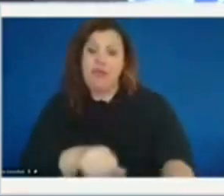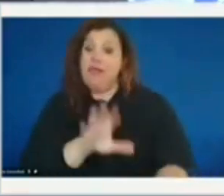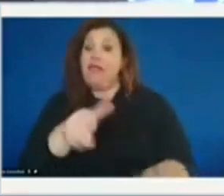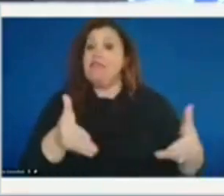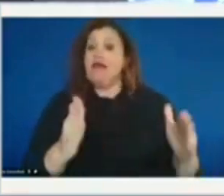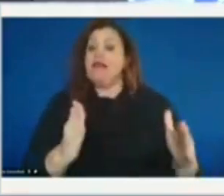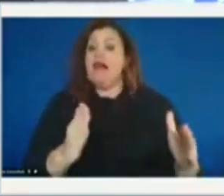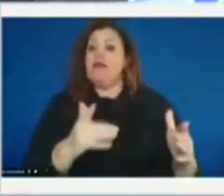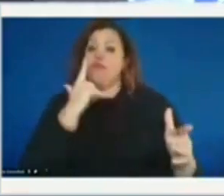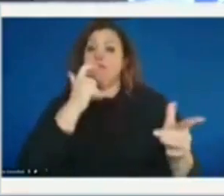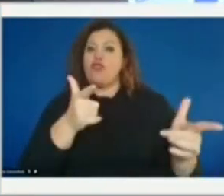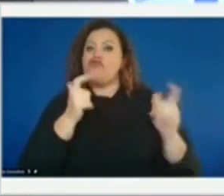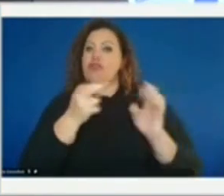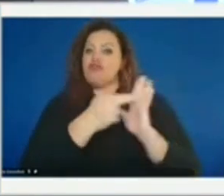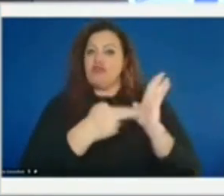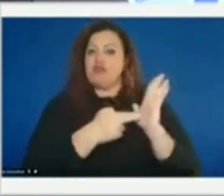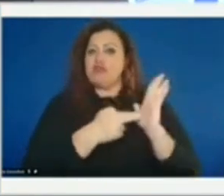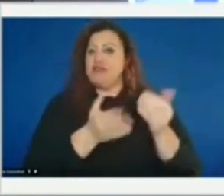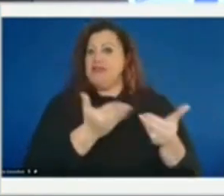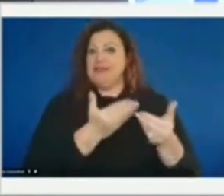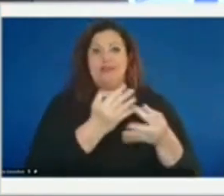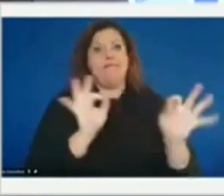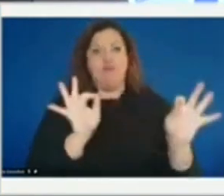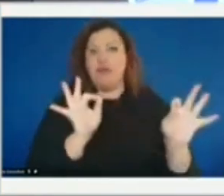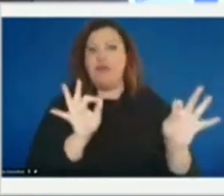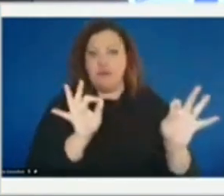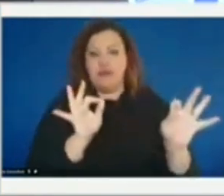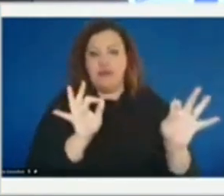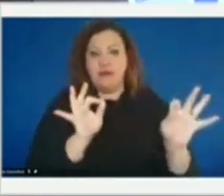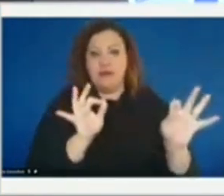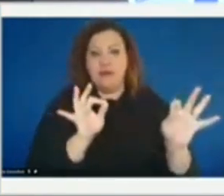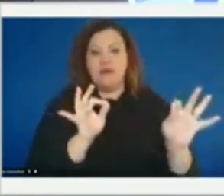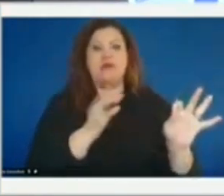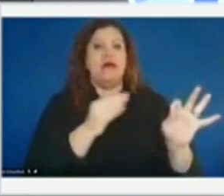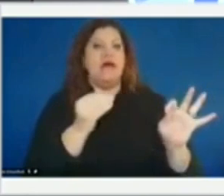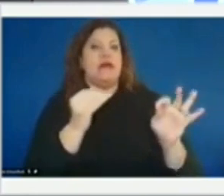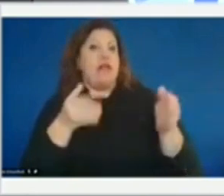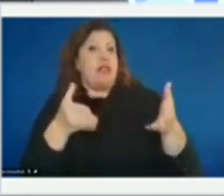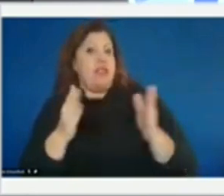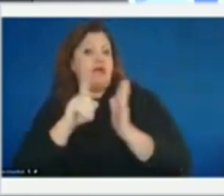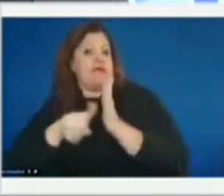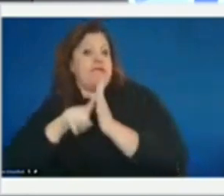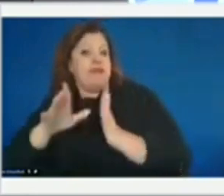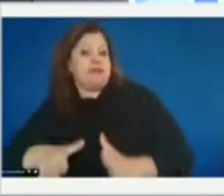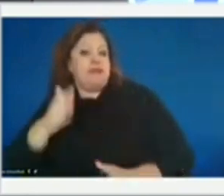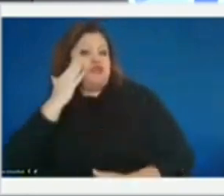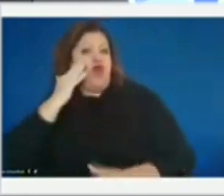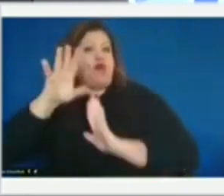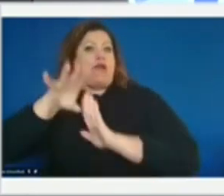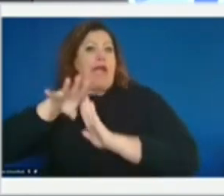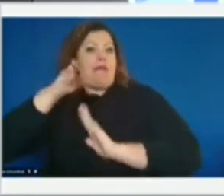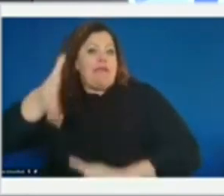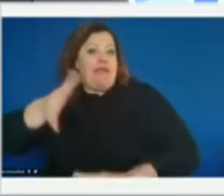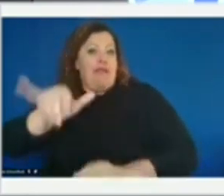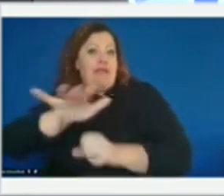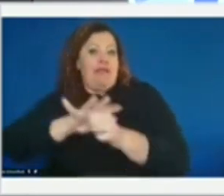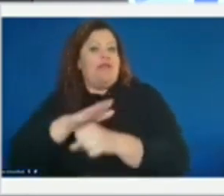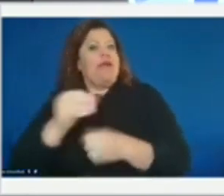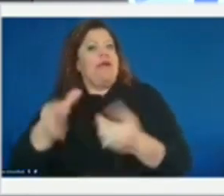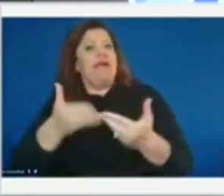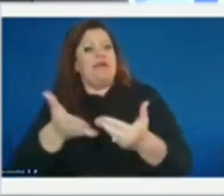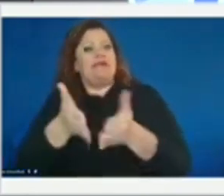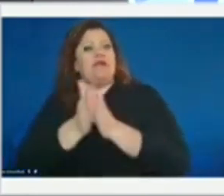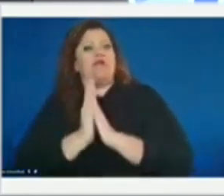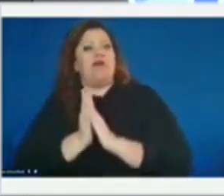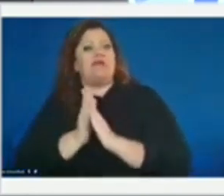quick registration. It's easy and free, allowing investigators to know that a camera is present in the area and easily request video evidence should an